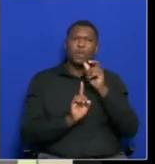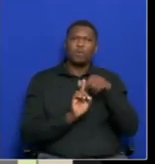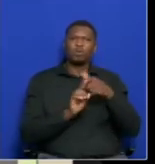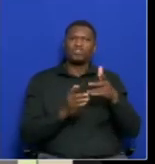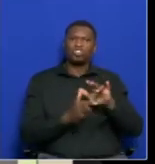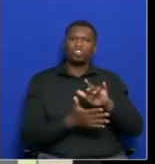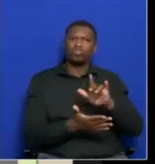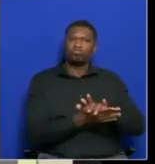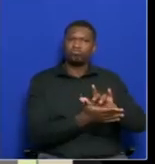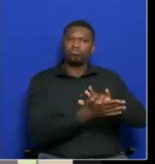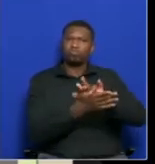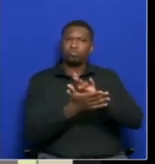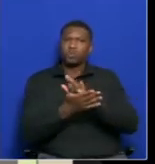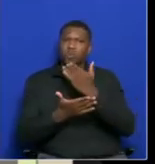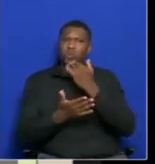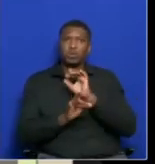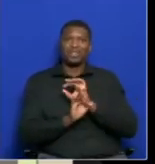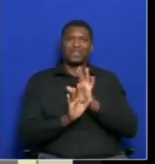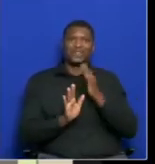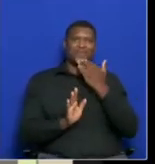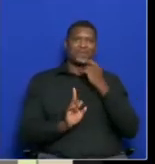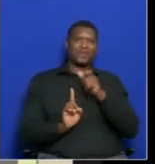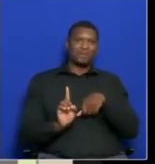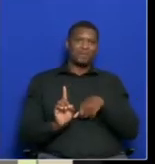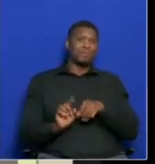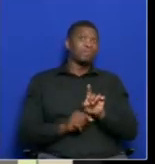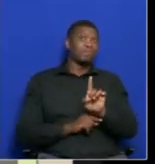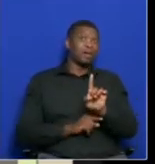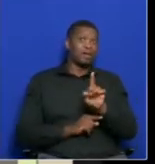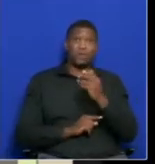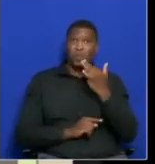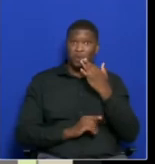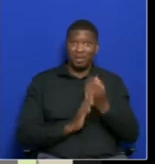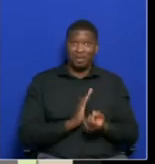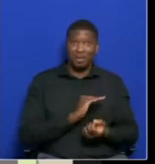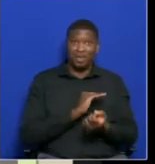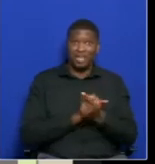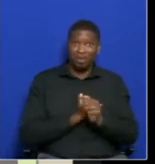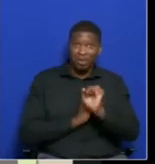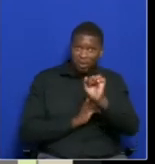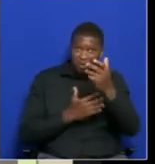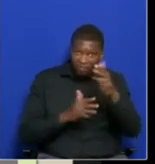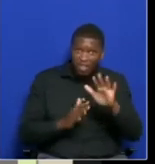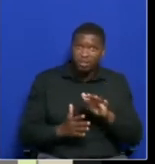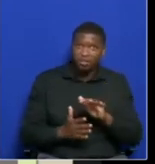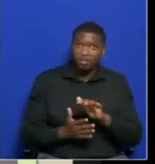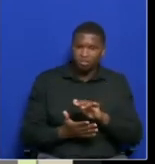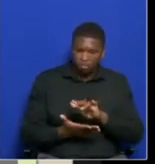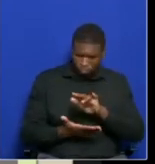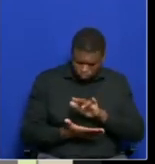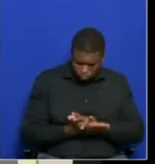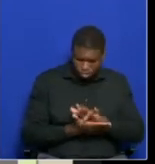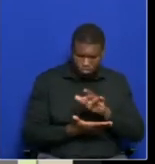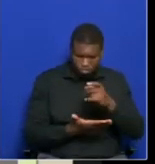authorized these deployments. But when it came to you, you stamped it and you signed it.